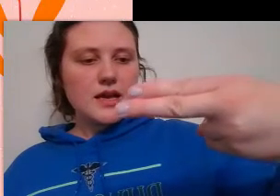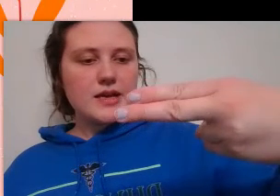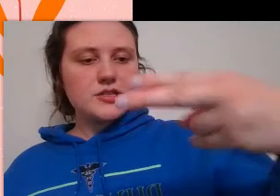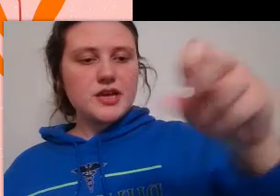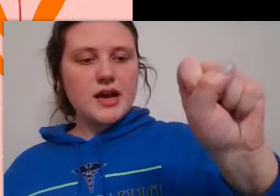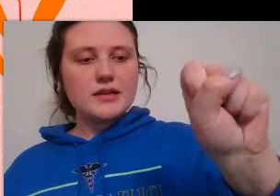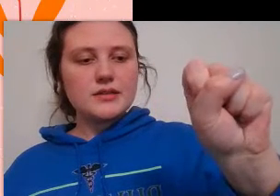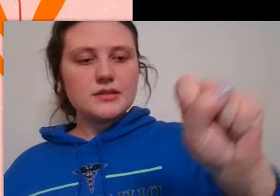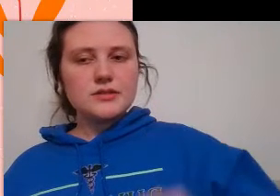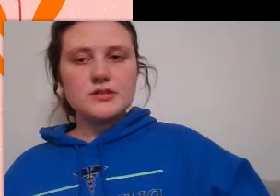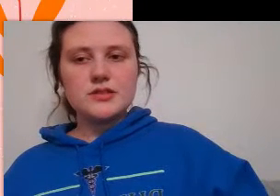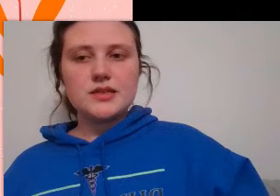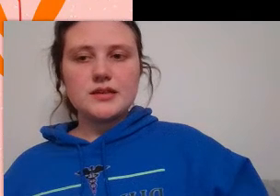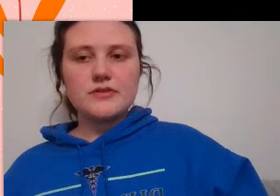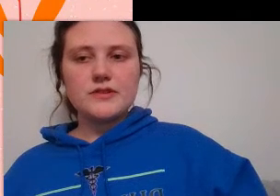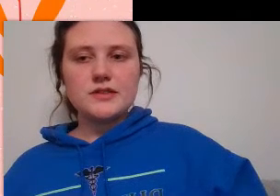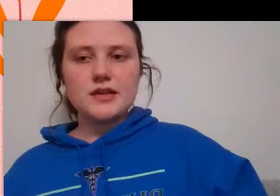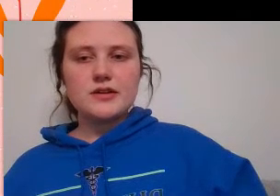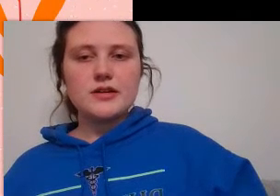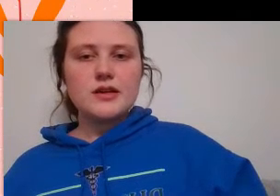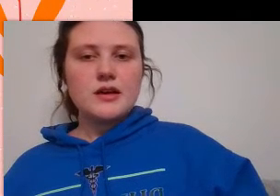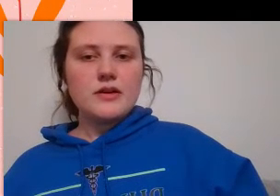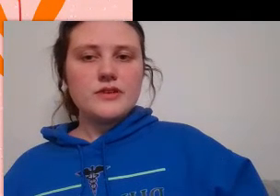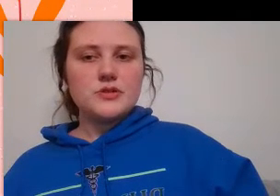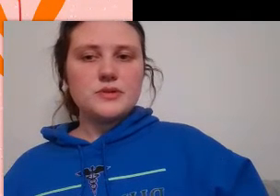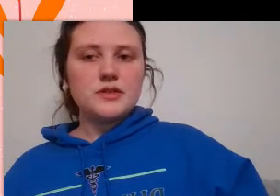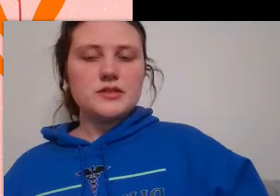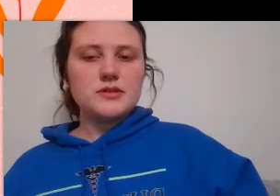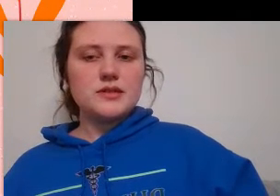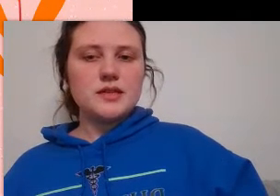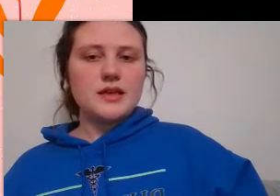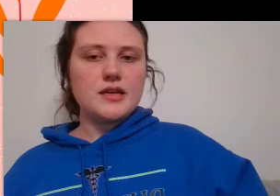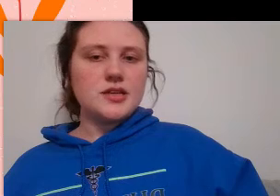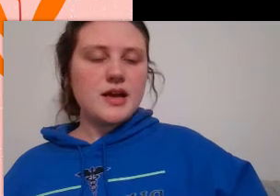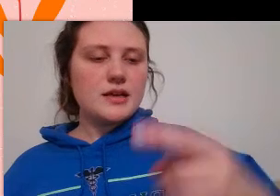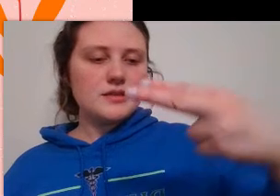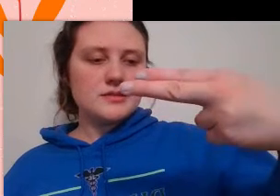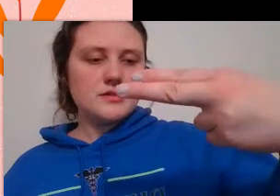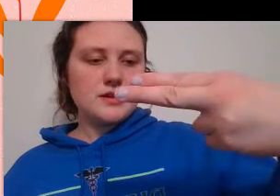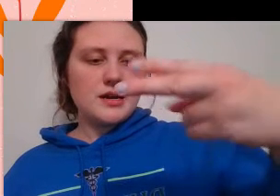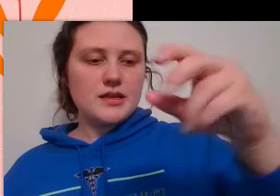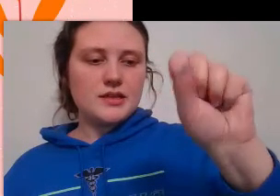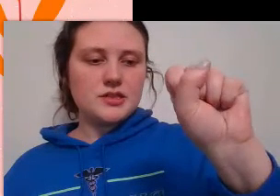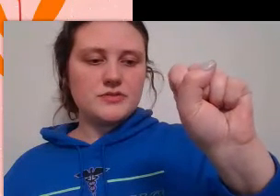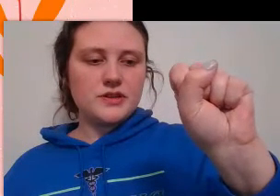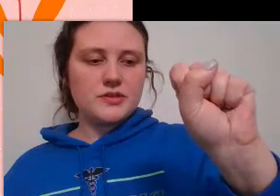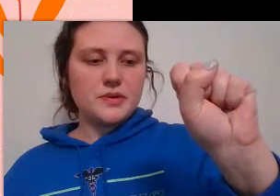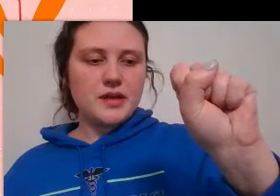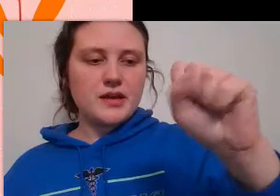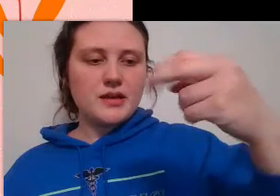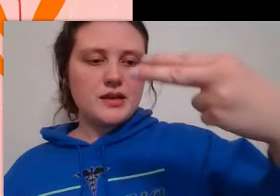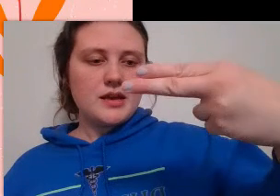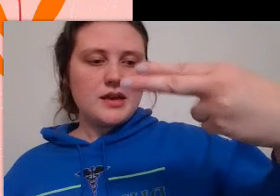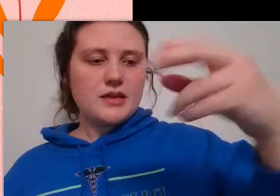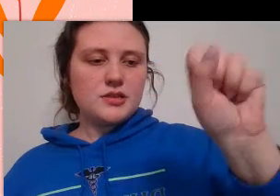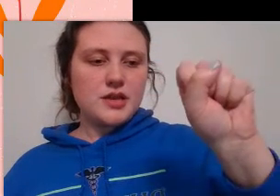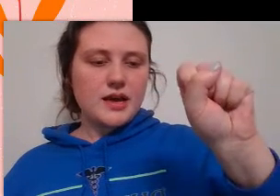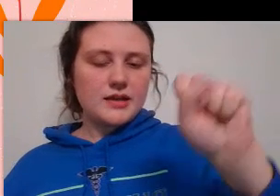school, HS. So you just take the first letter of each word. So we're going to take the HS and then just finger spell